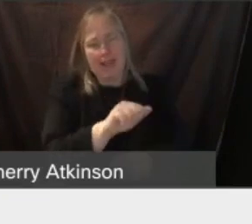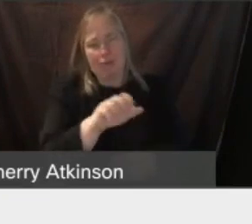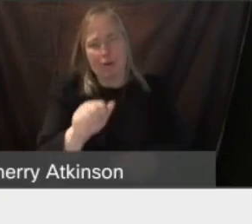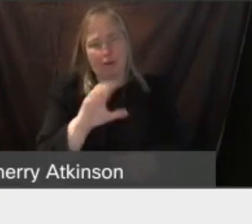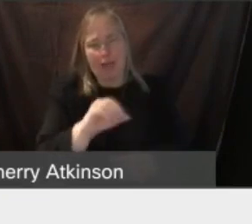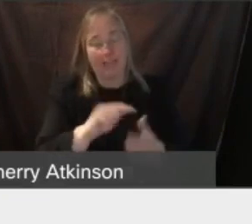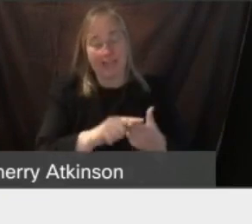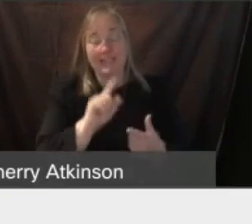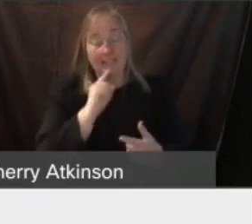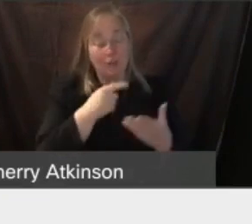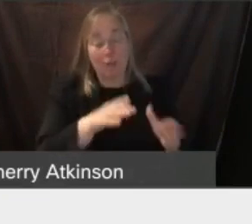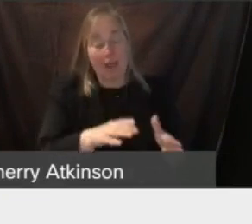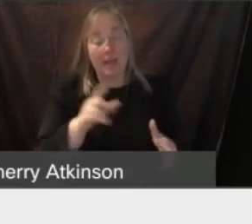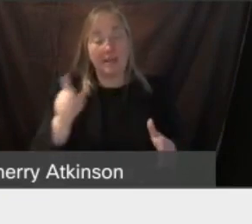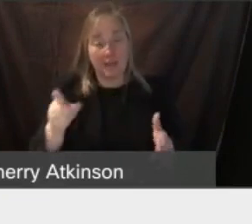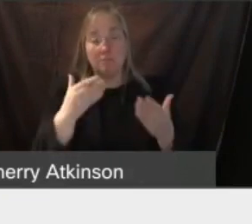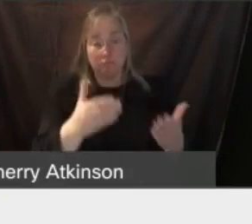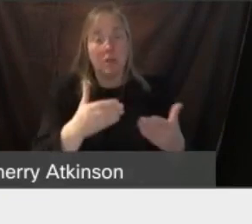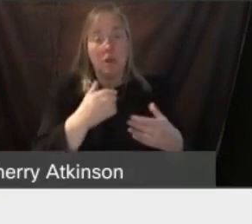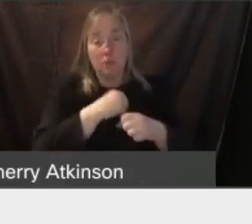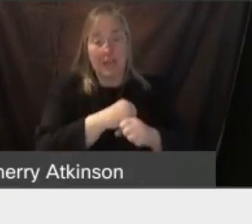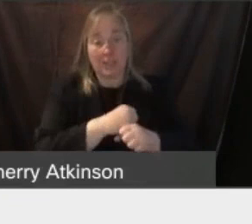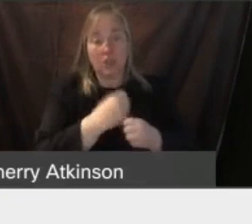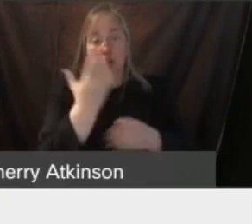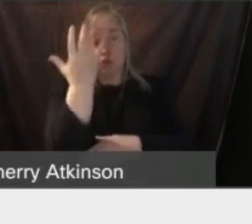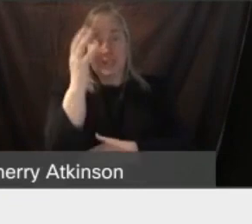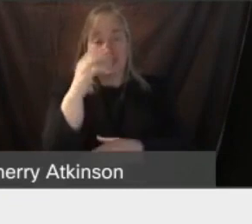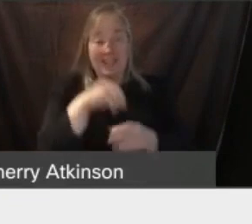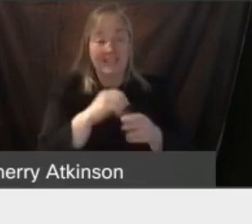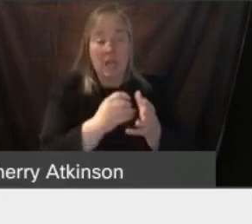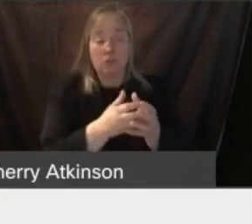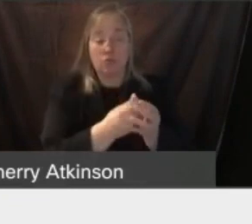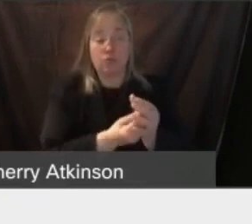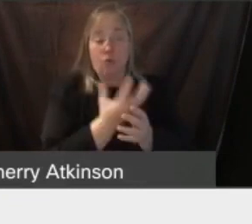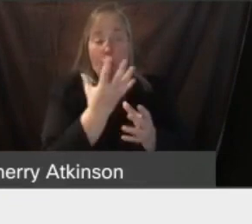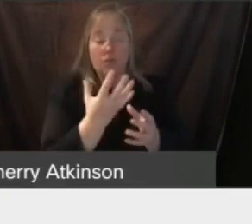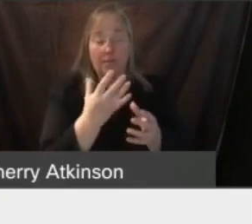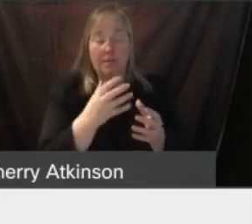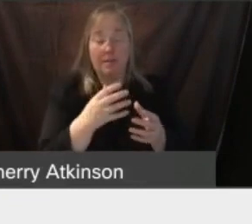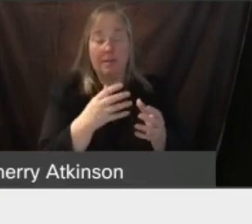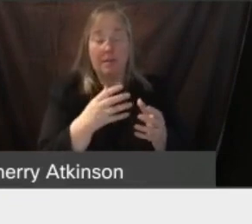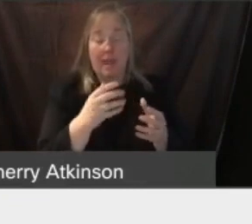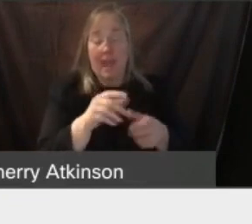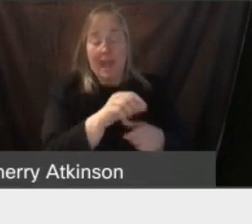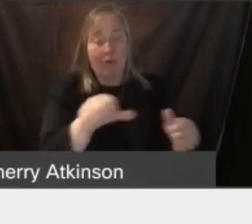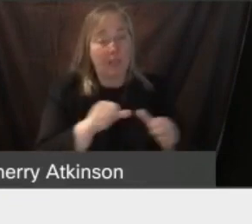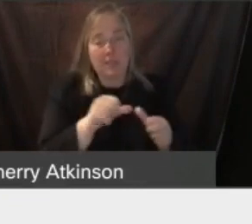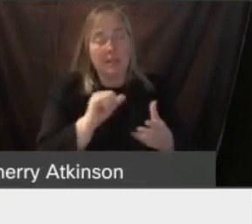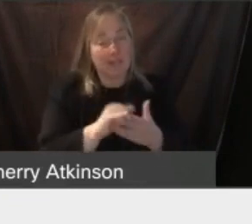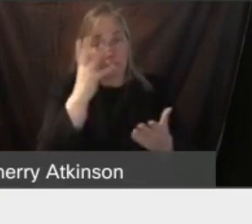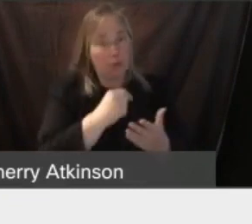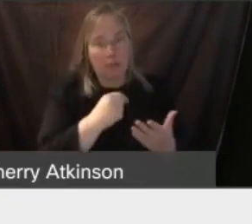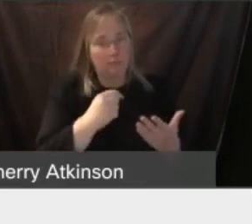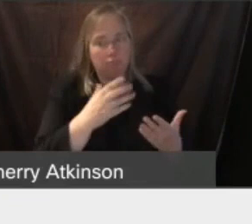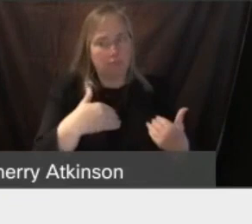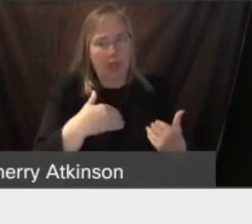way. They went so far as to protect trees that are inside of growth areas in a way that pretty unprecedented. Howard County didn't